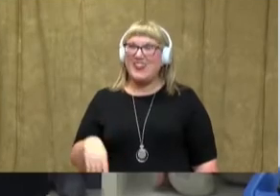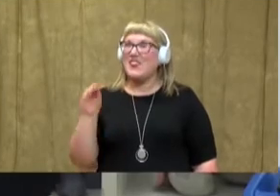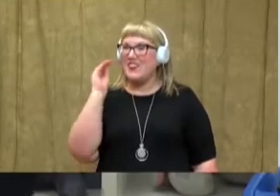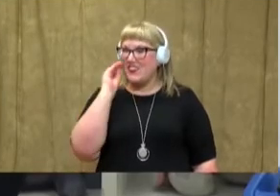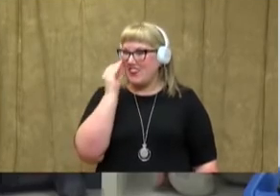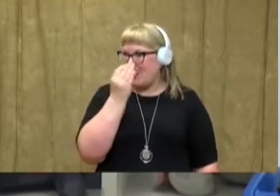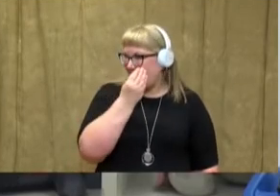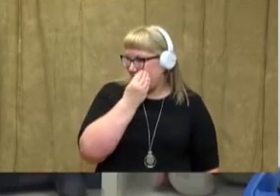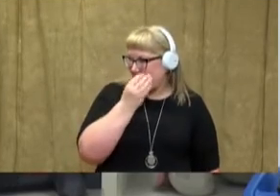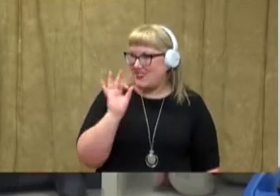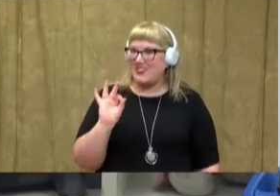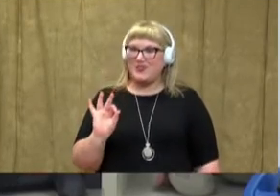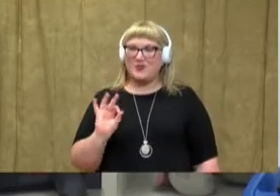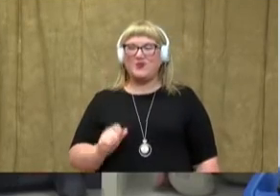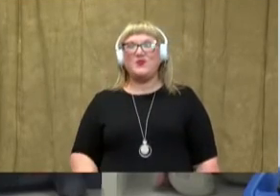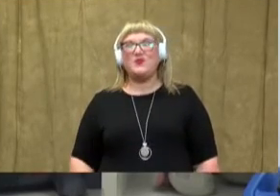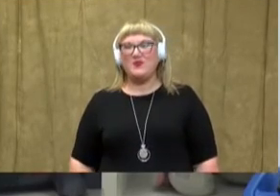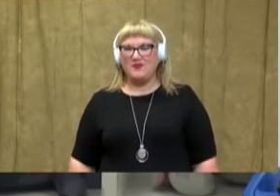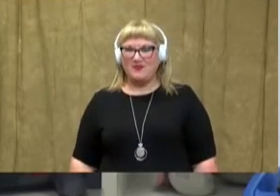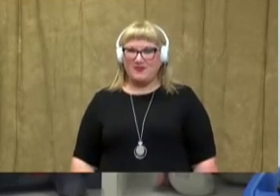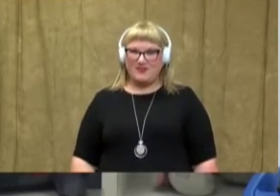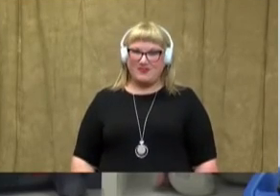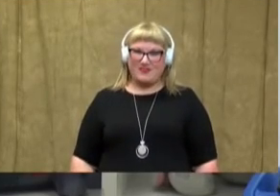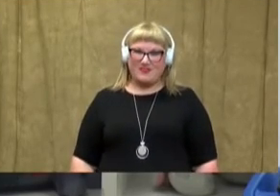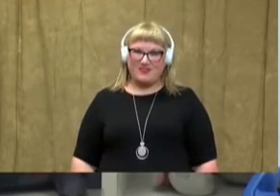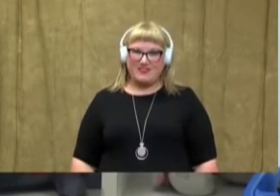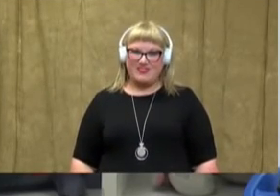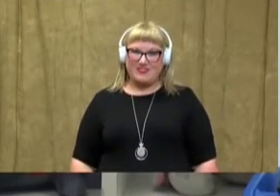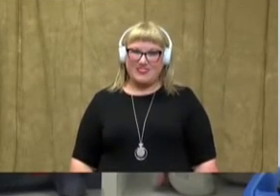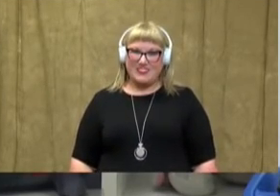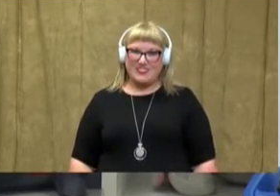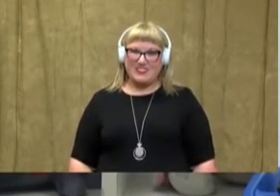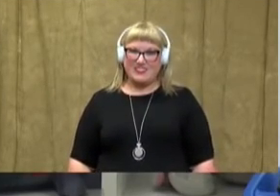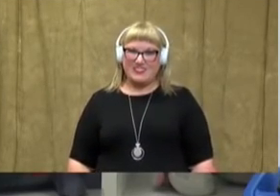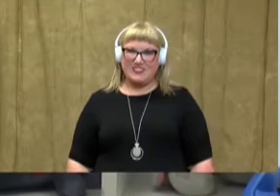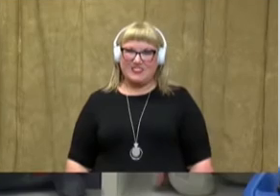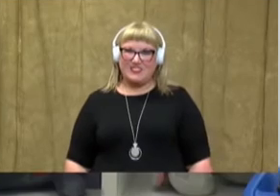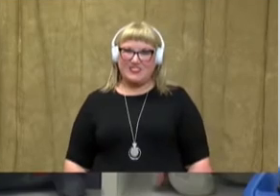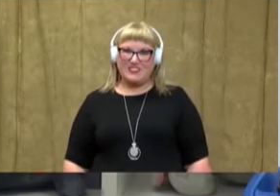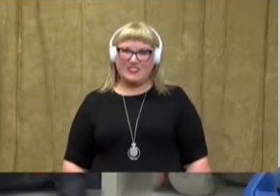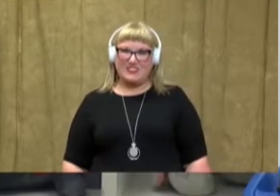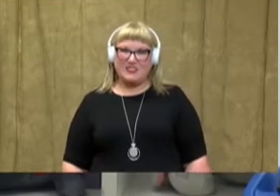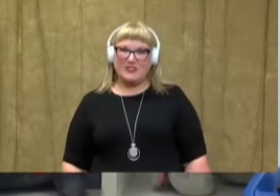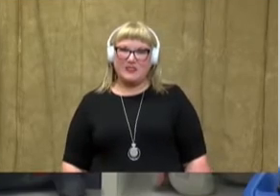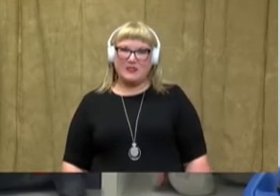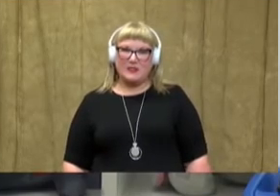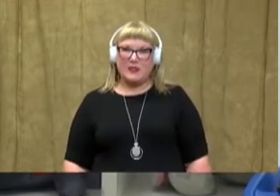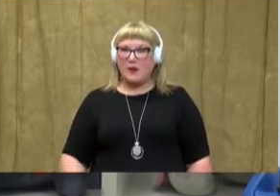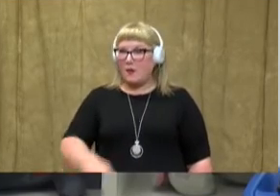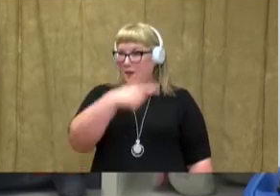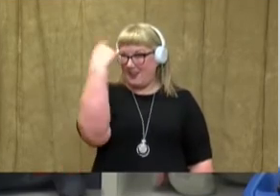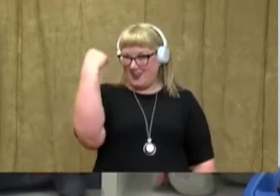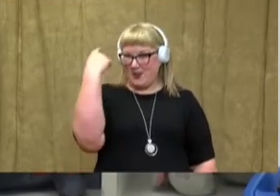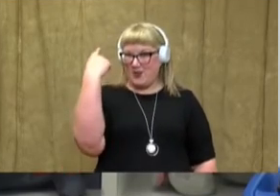flower, is anaranjada. Muy bien. Next page.